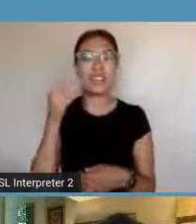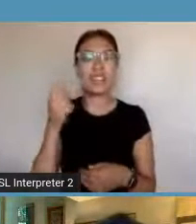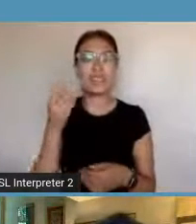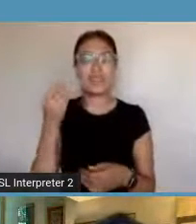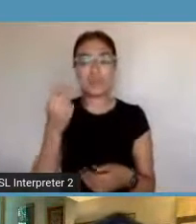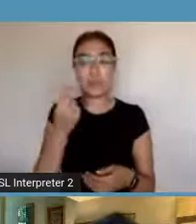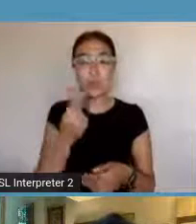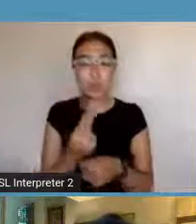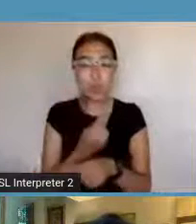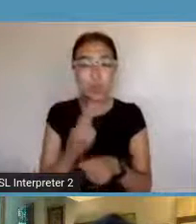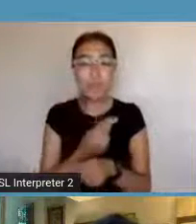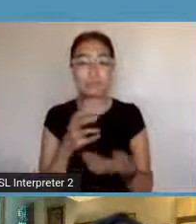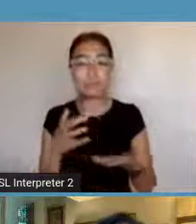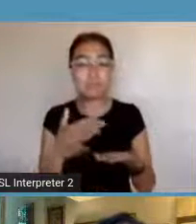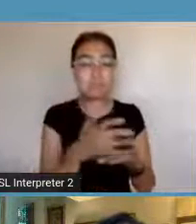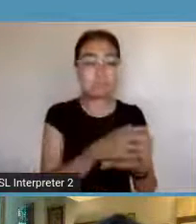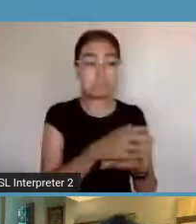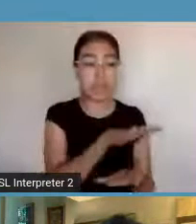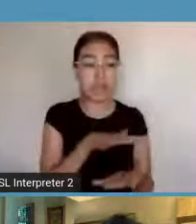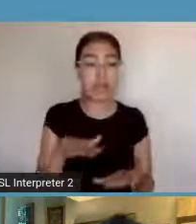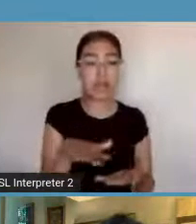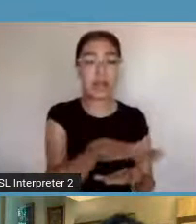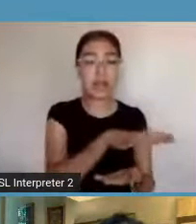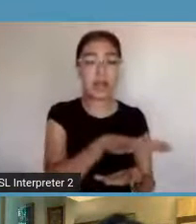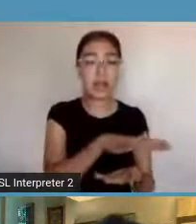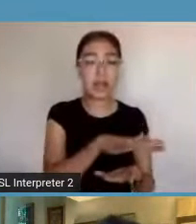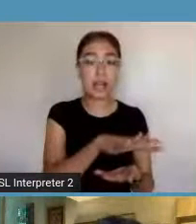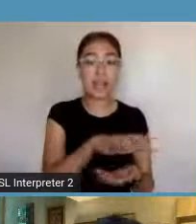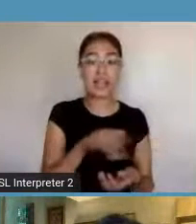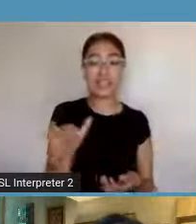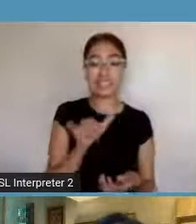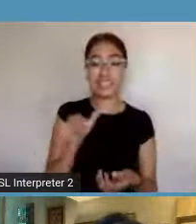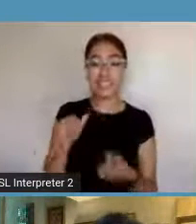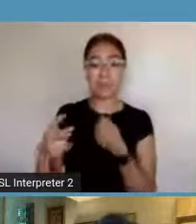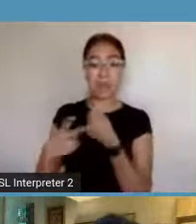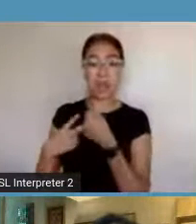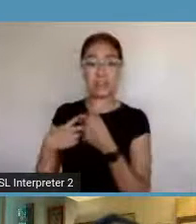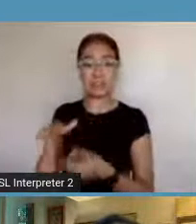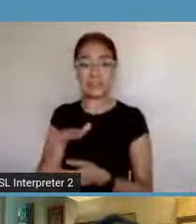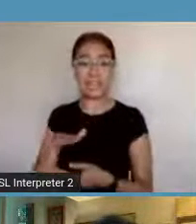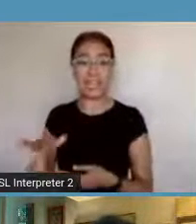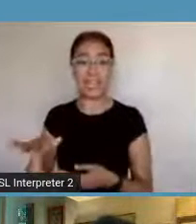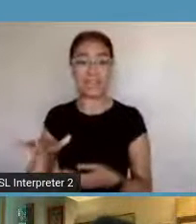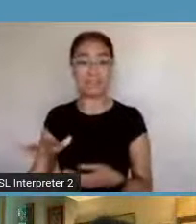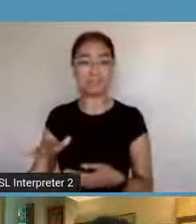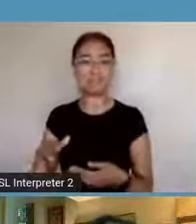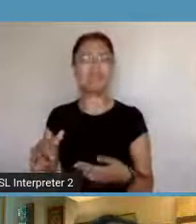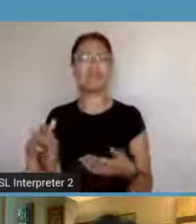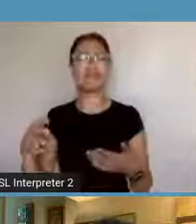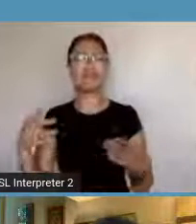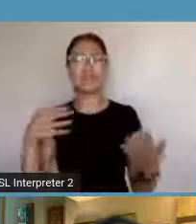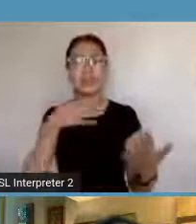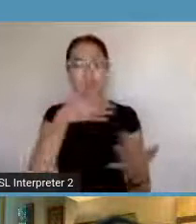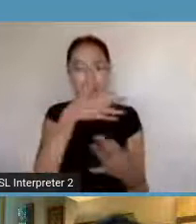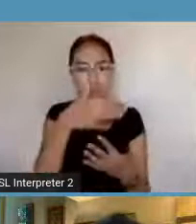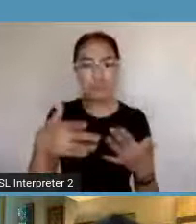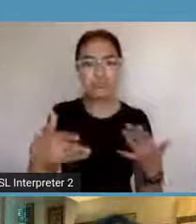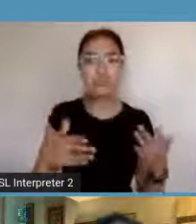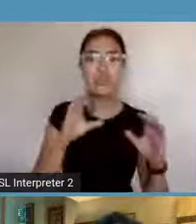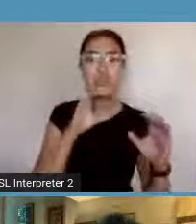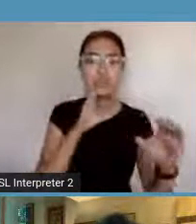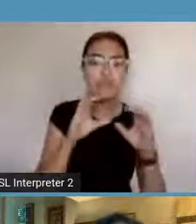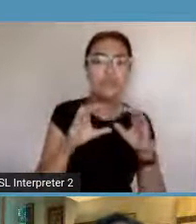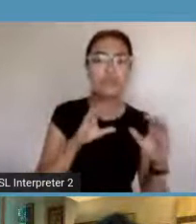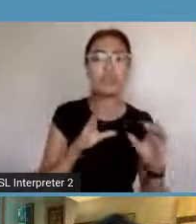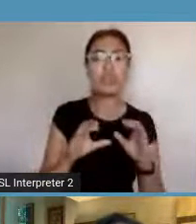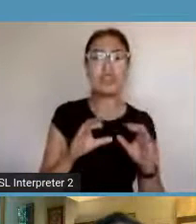to get it so that Collection Space and Archive Space will communicate so that museums can communicate with archives and